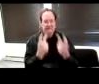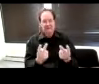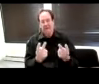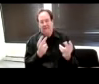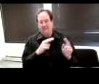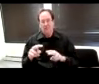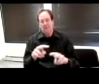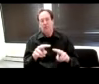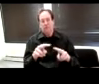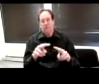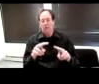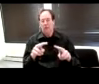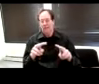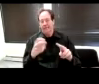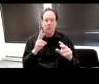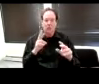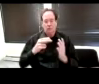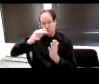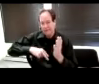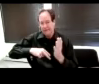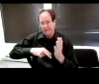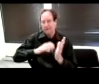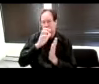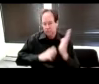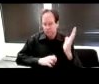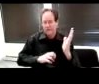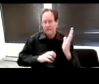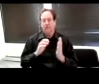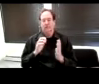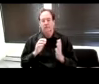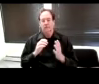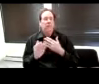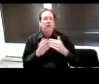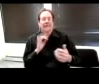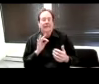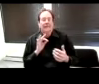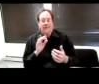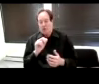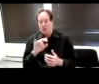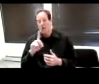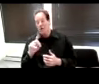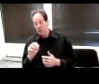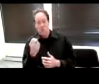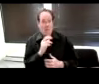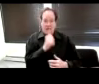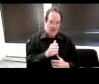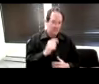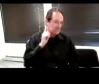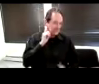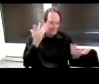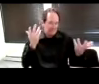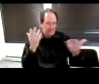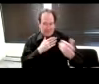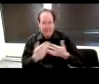or read a transcript regardless of whether they have audio or not. It helps